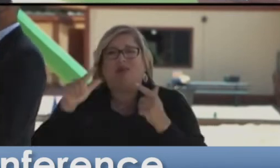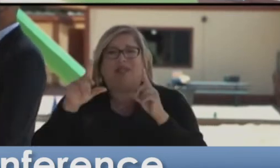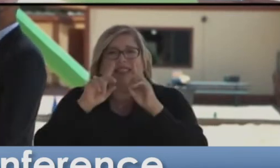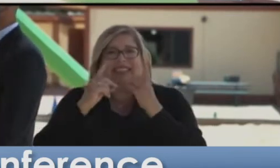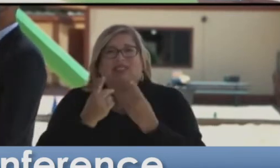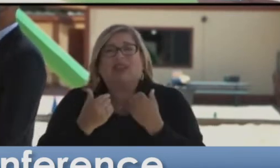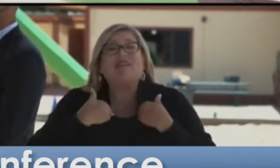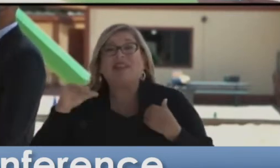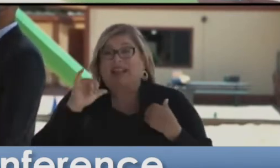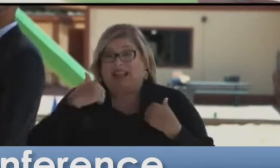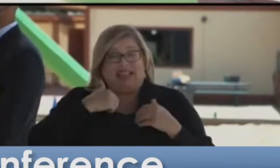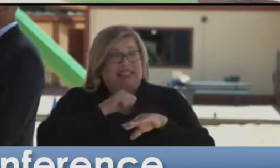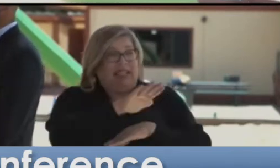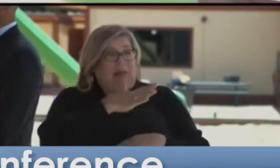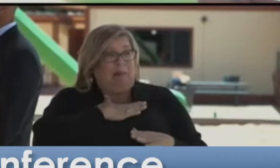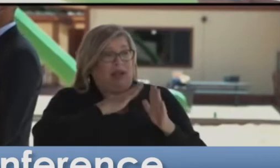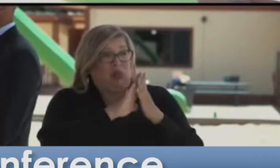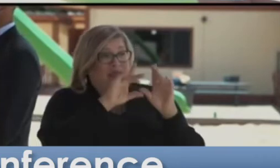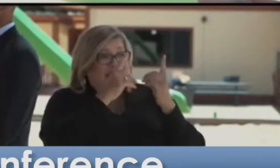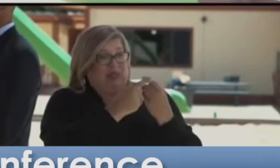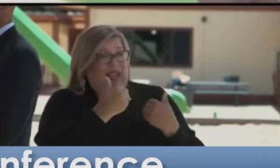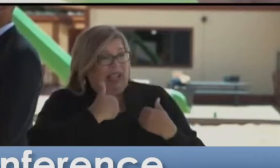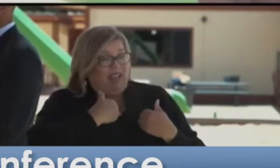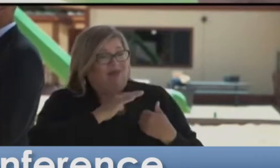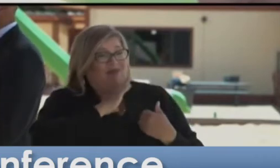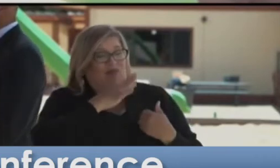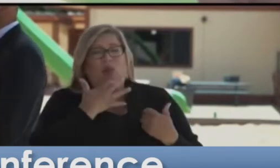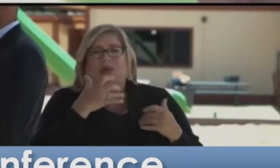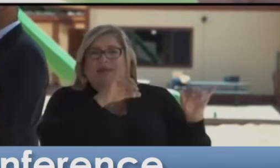I send my kids are afforded.